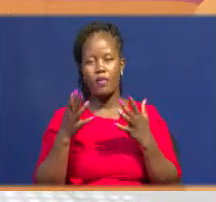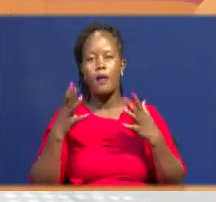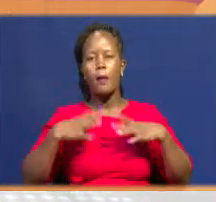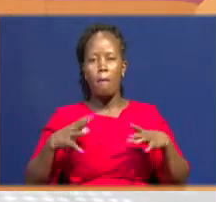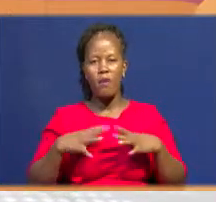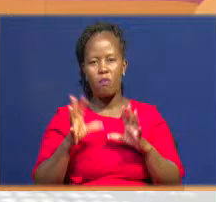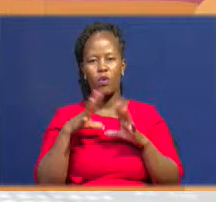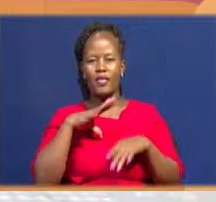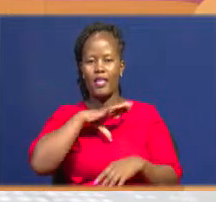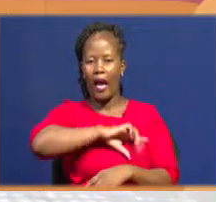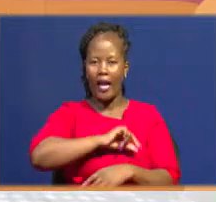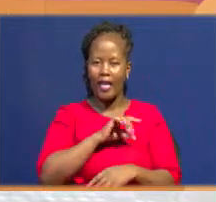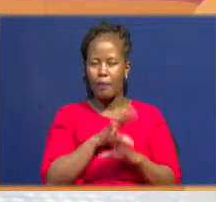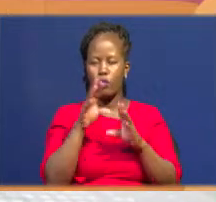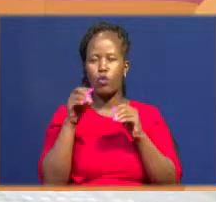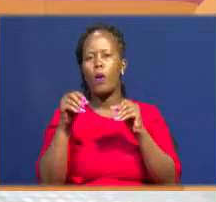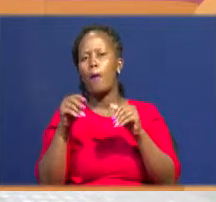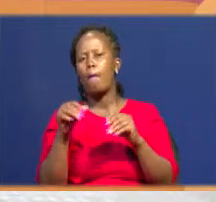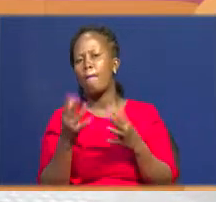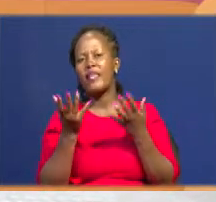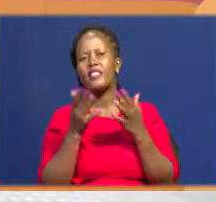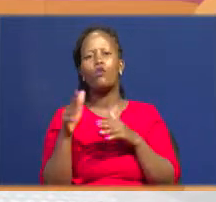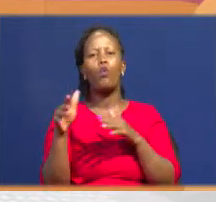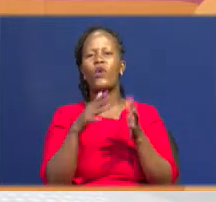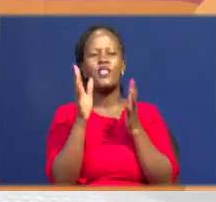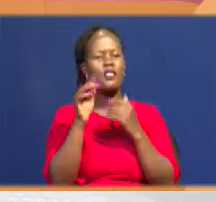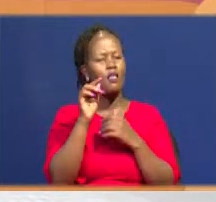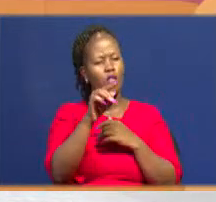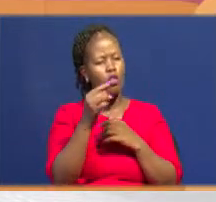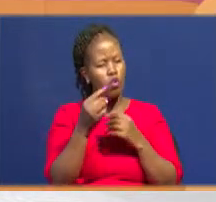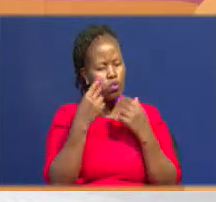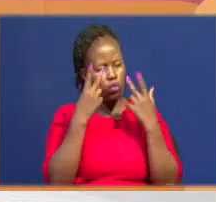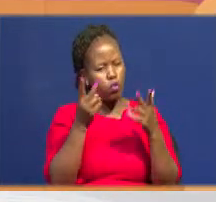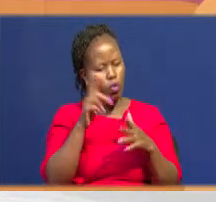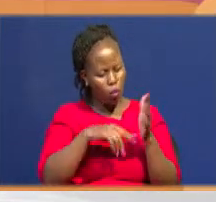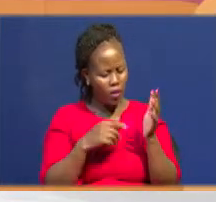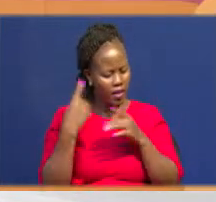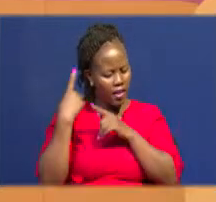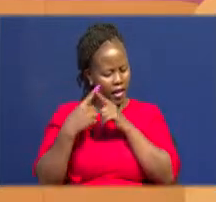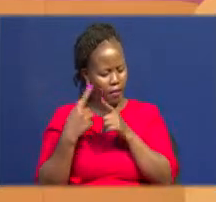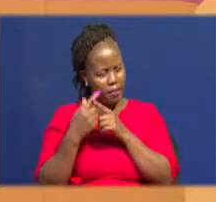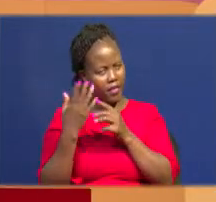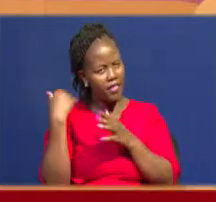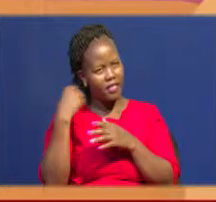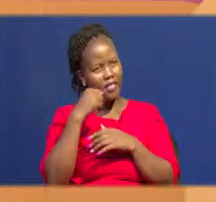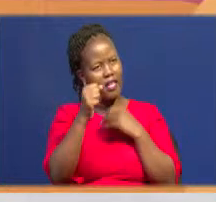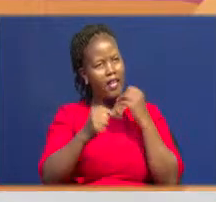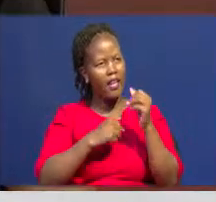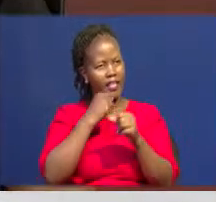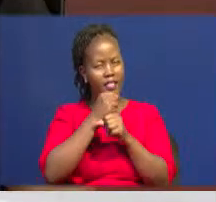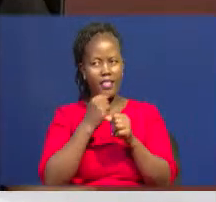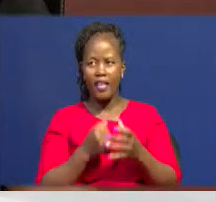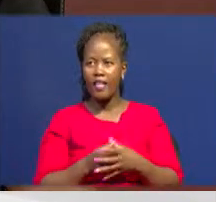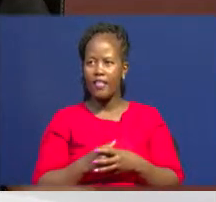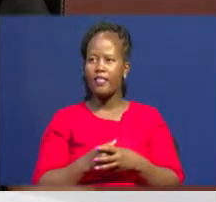beach versions of it, what is it that you saw last year at Buntwani?